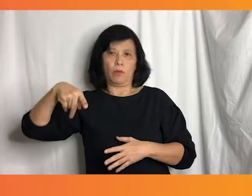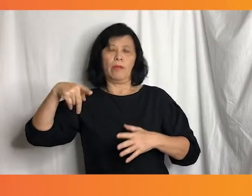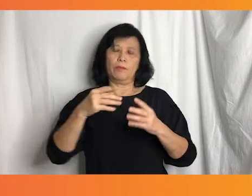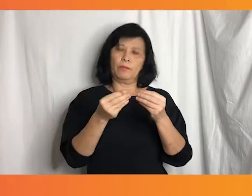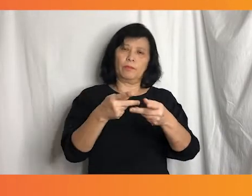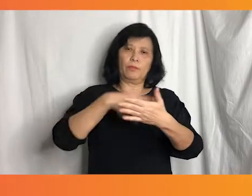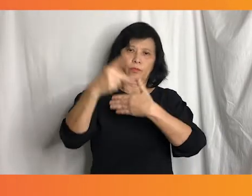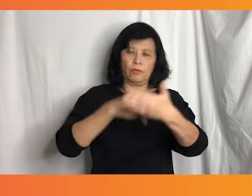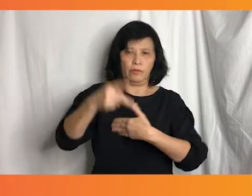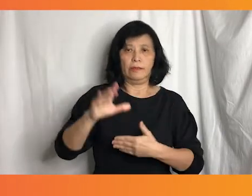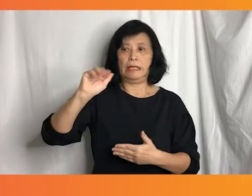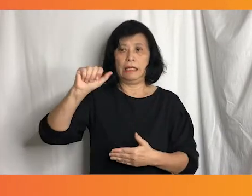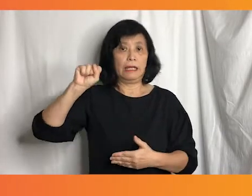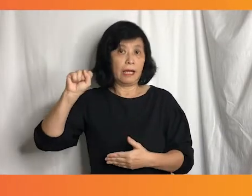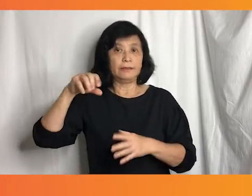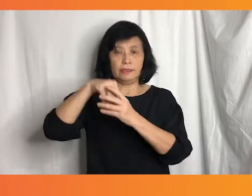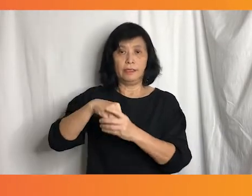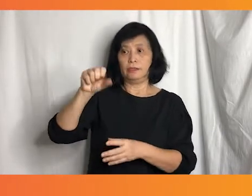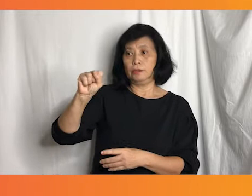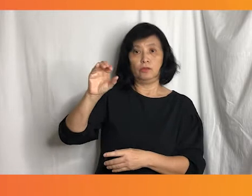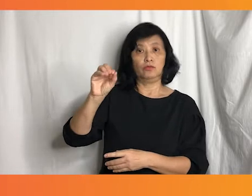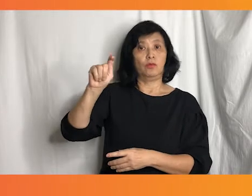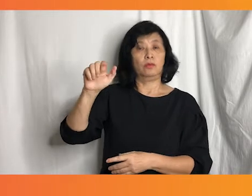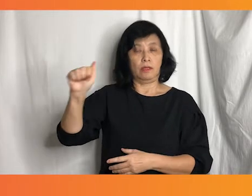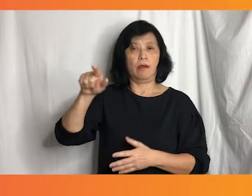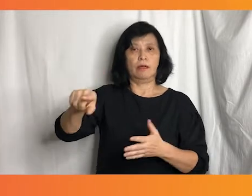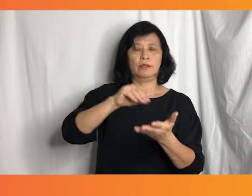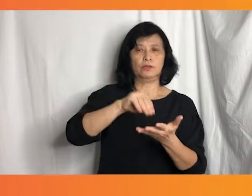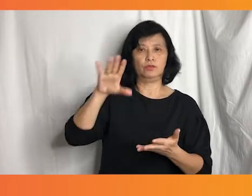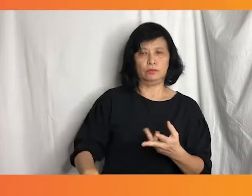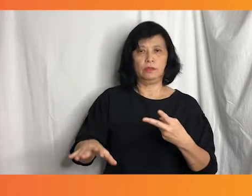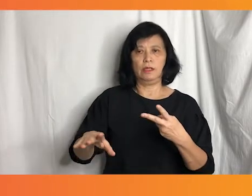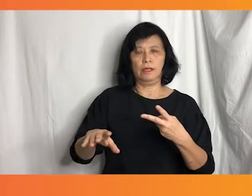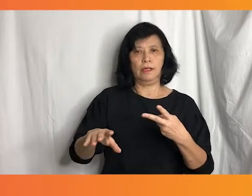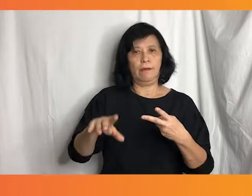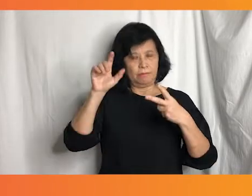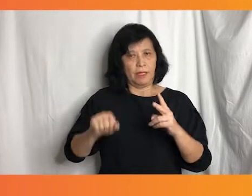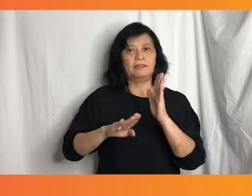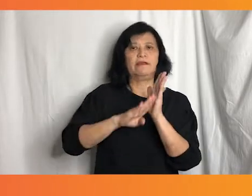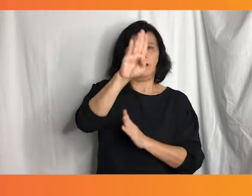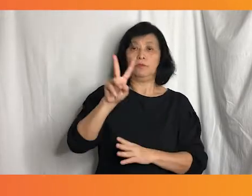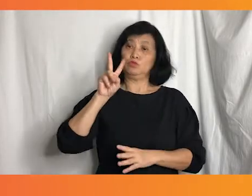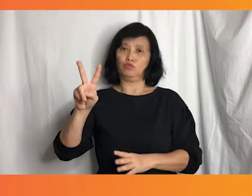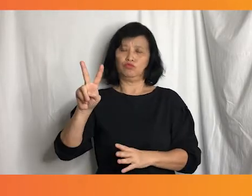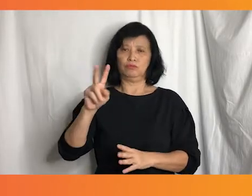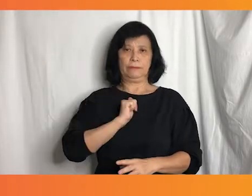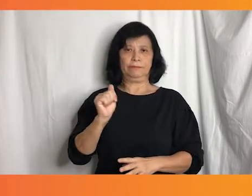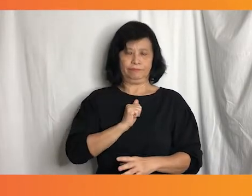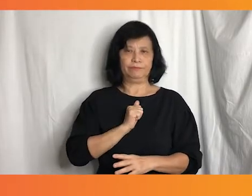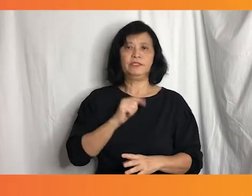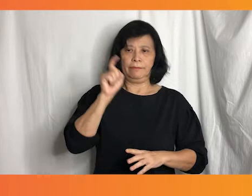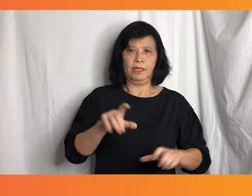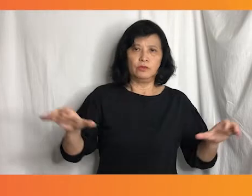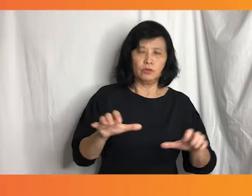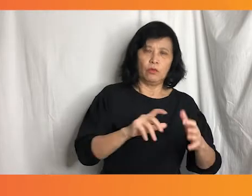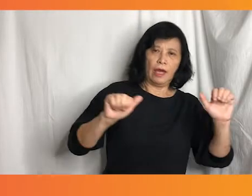quickly in CAS for SOTA itself, our students, through CAS, our students get to develop themselves. So